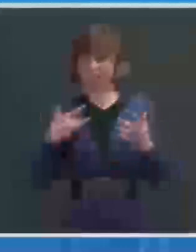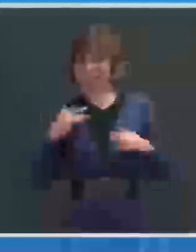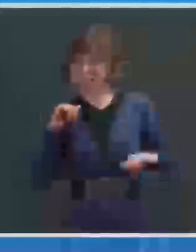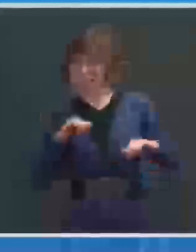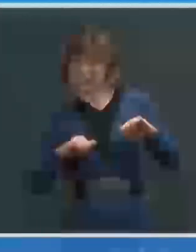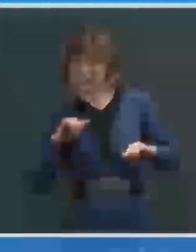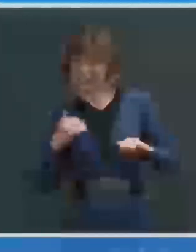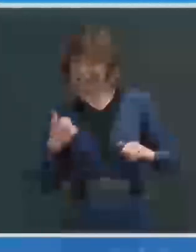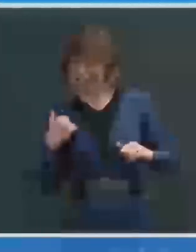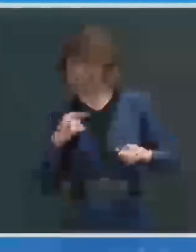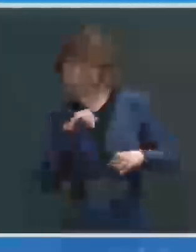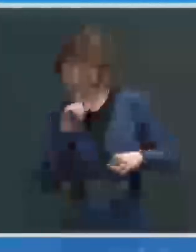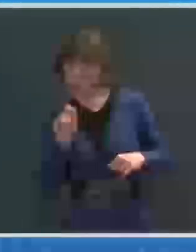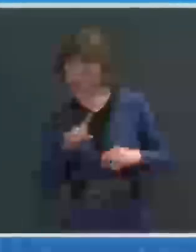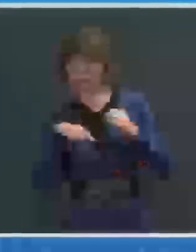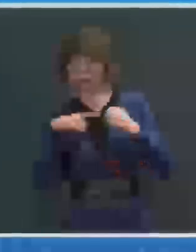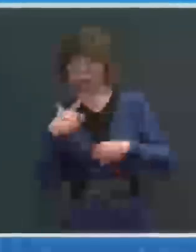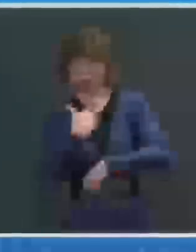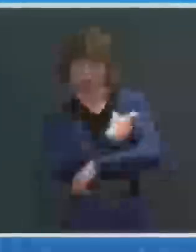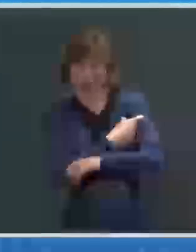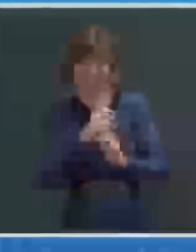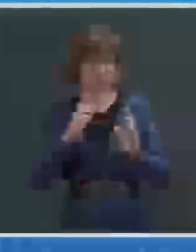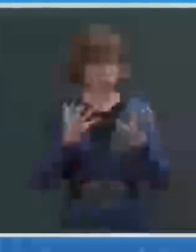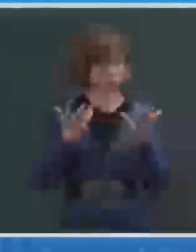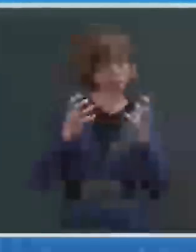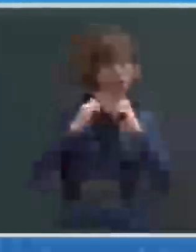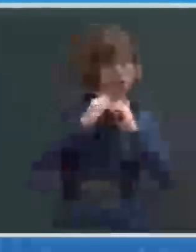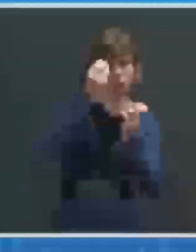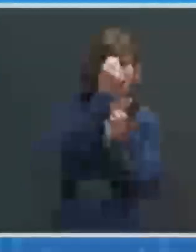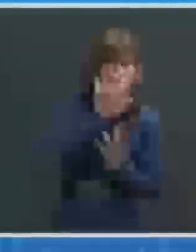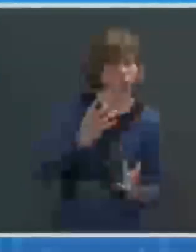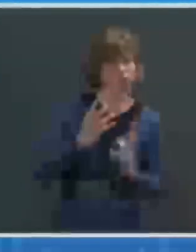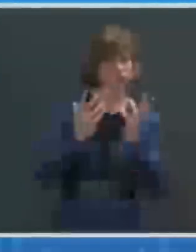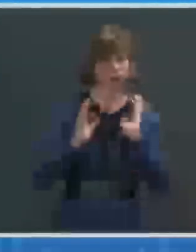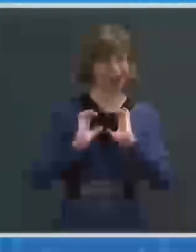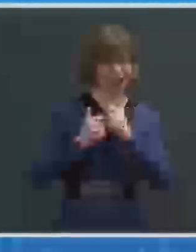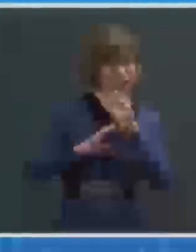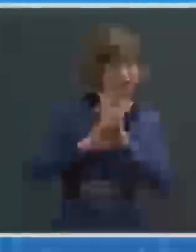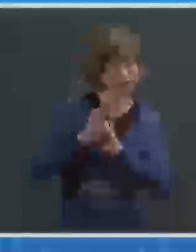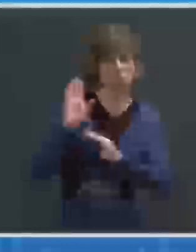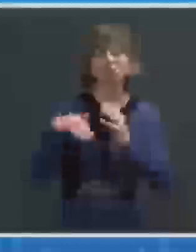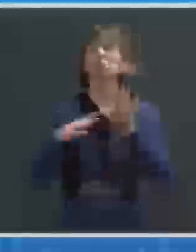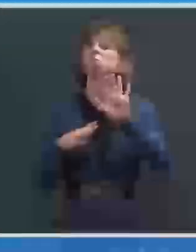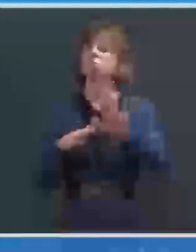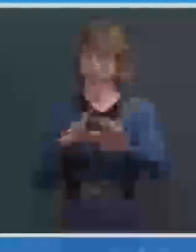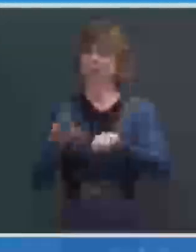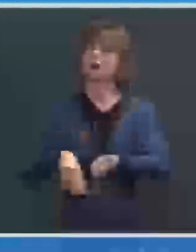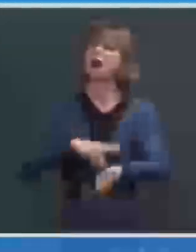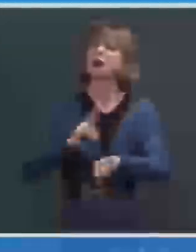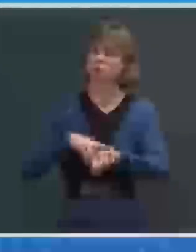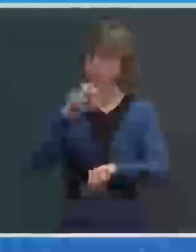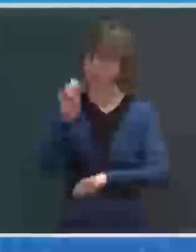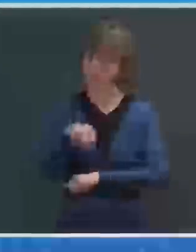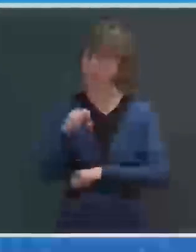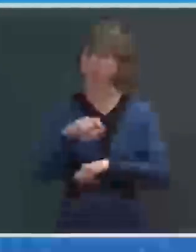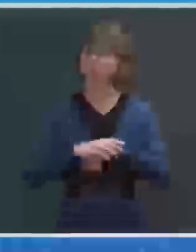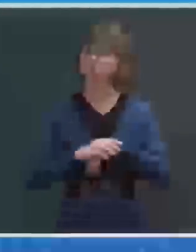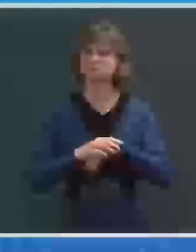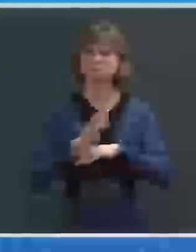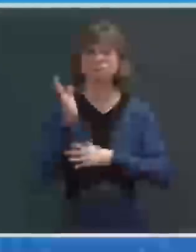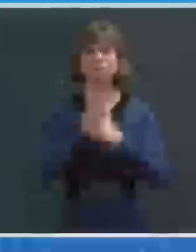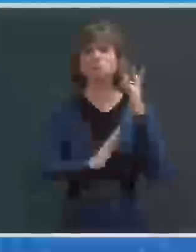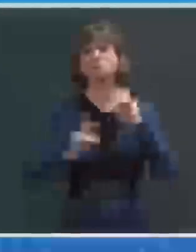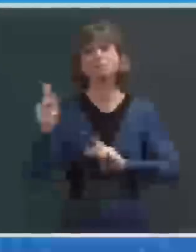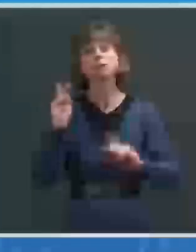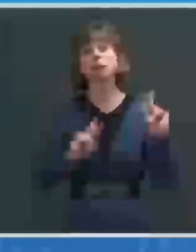including wanting more information about the process for developing and authorizing them. That's natural. And I know that some people have had experiences that